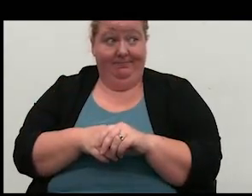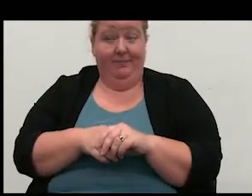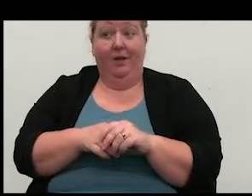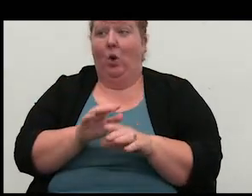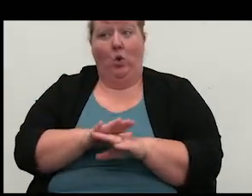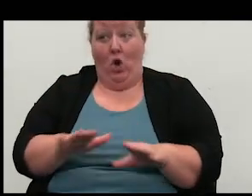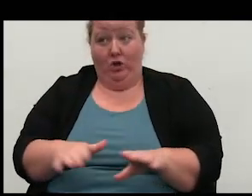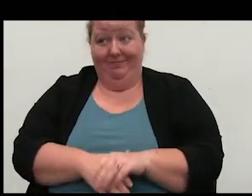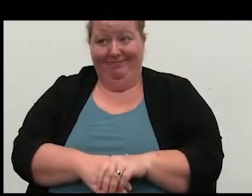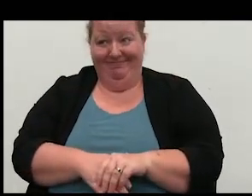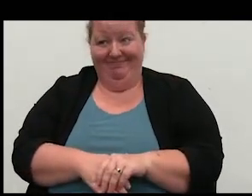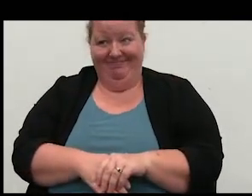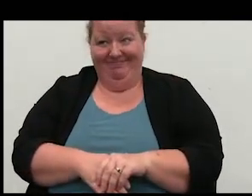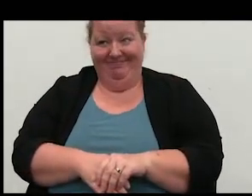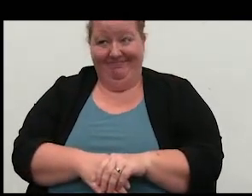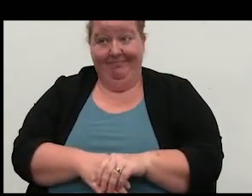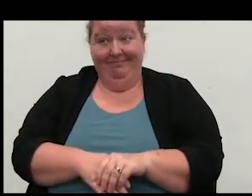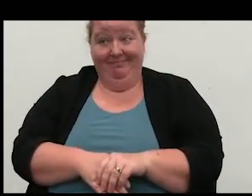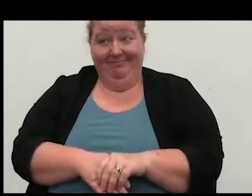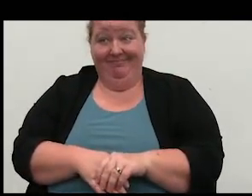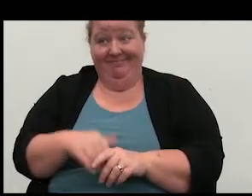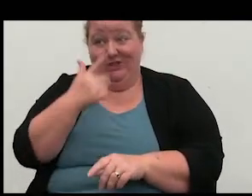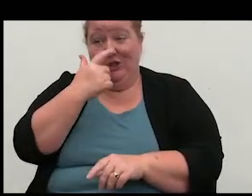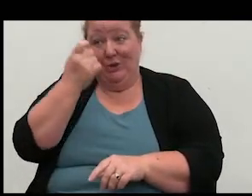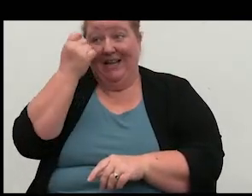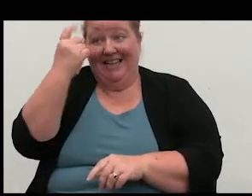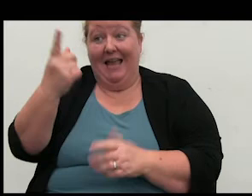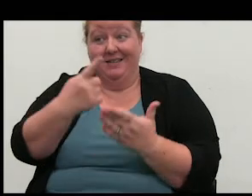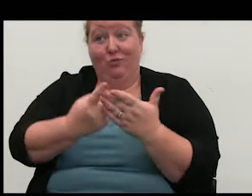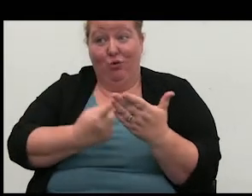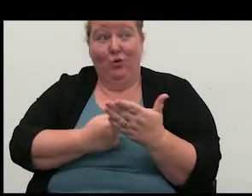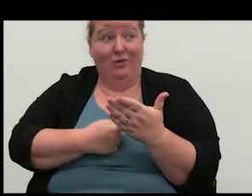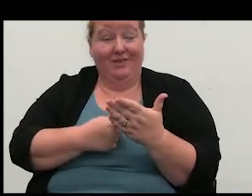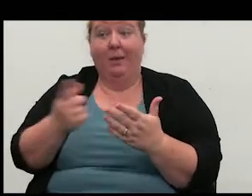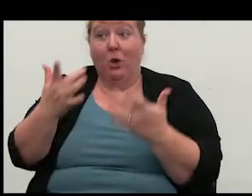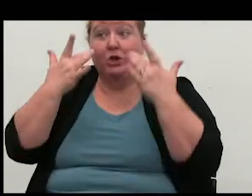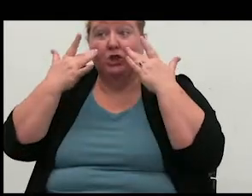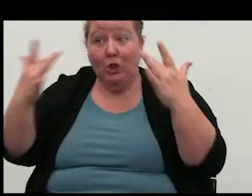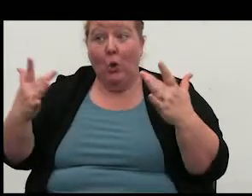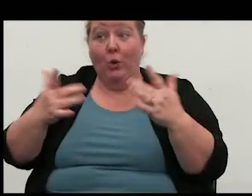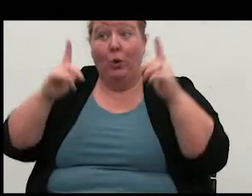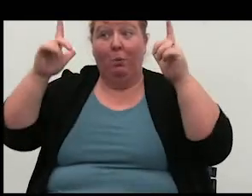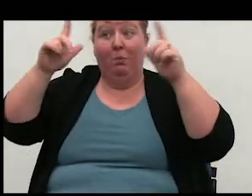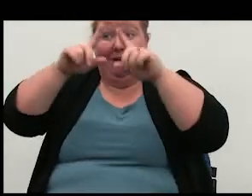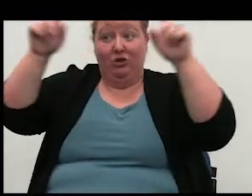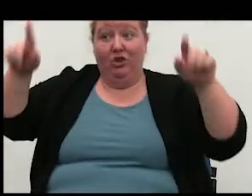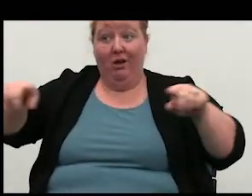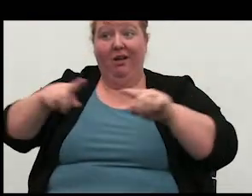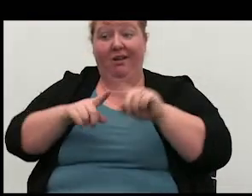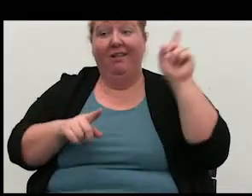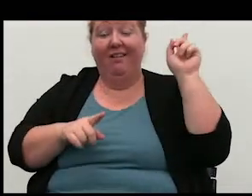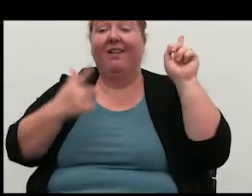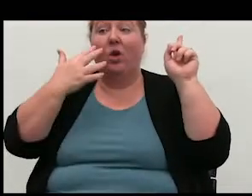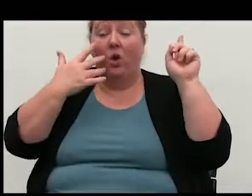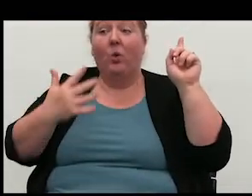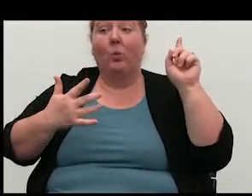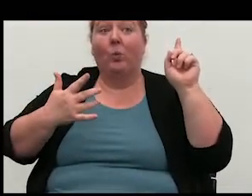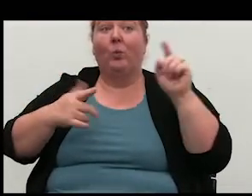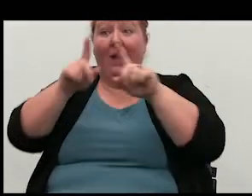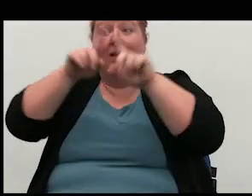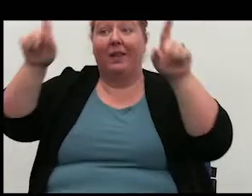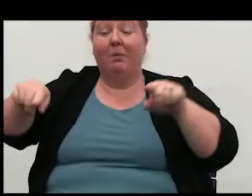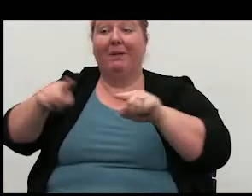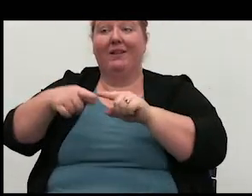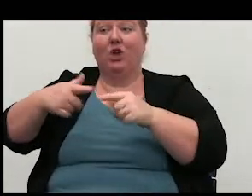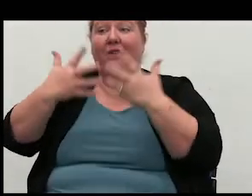Not. You can already guess the rules. I'm going to show you a series of pictures. When the pictures of a